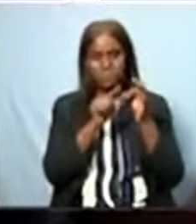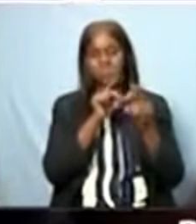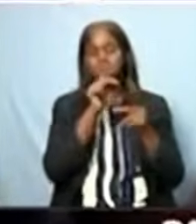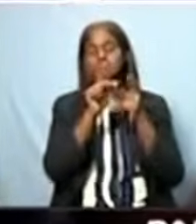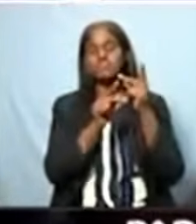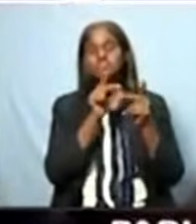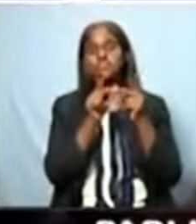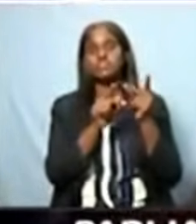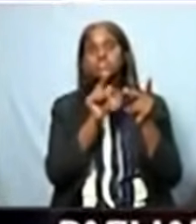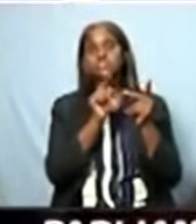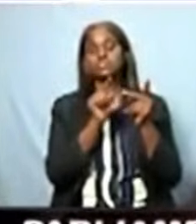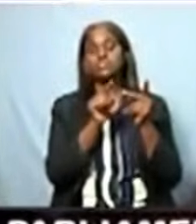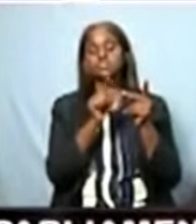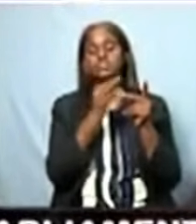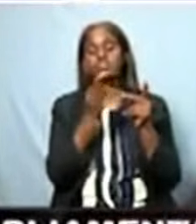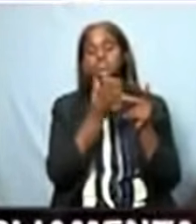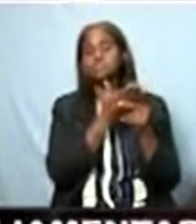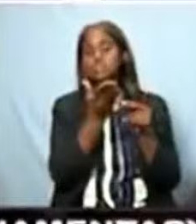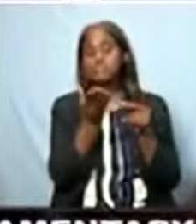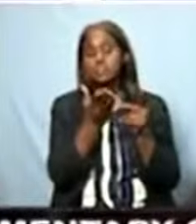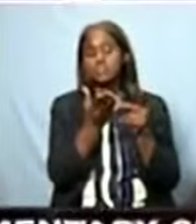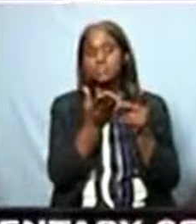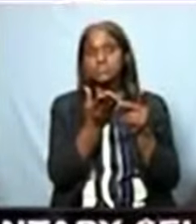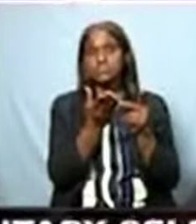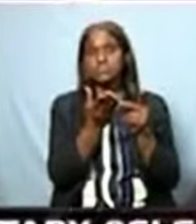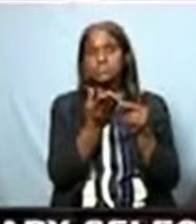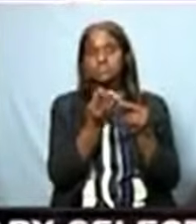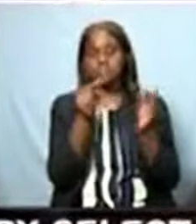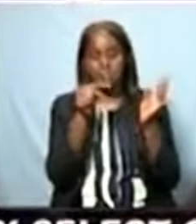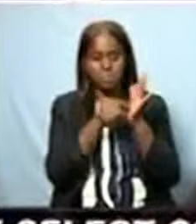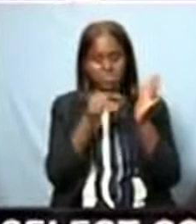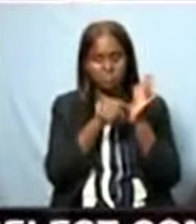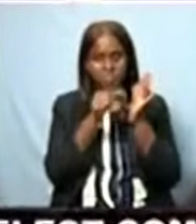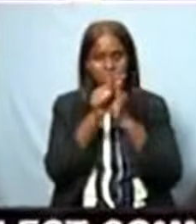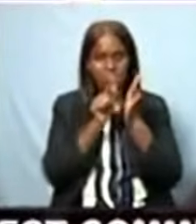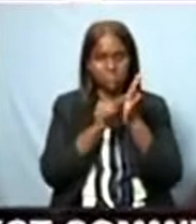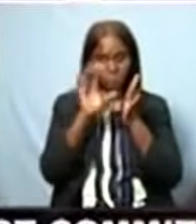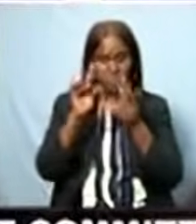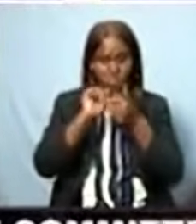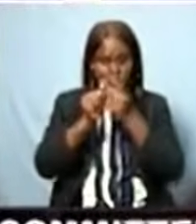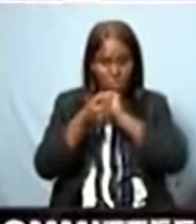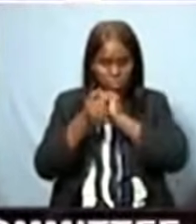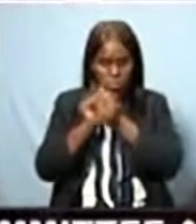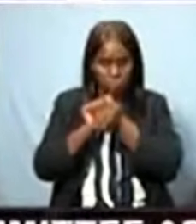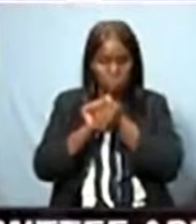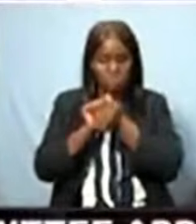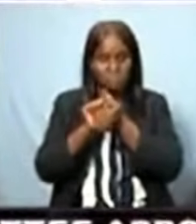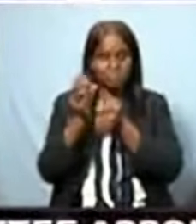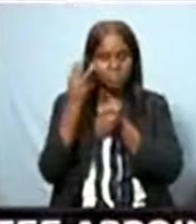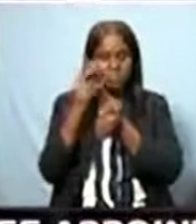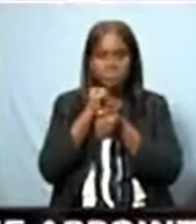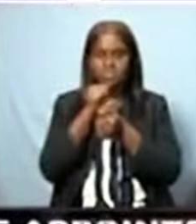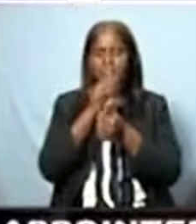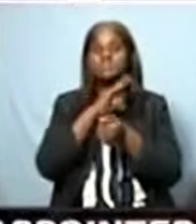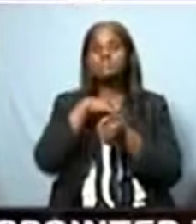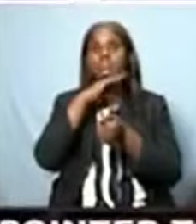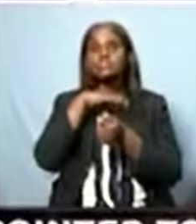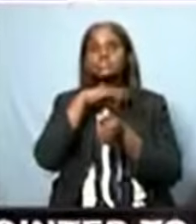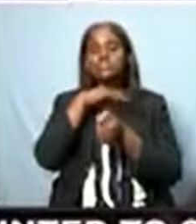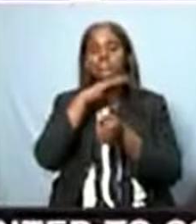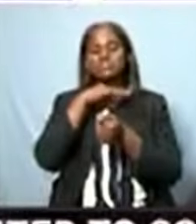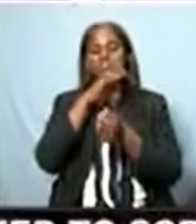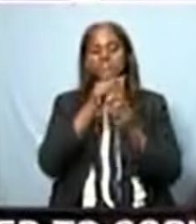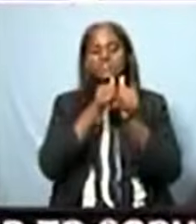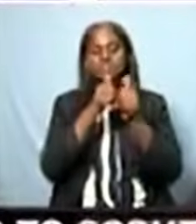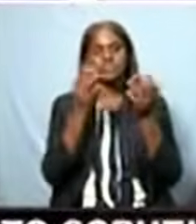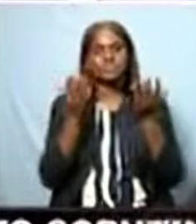process of this Bill 7 amendment was not adequately